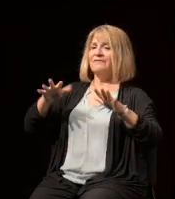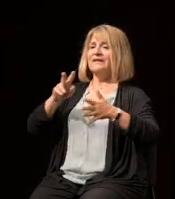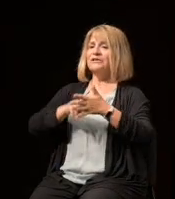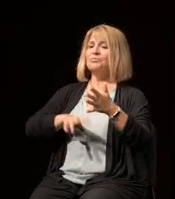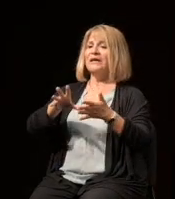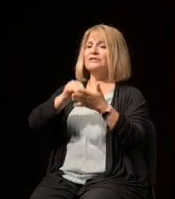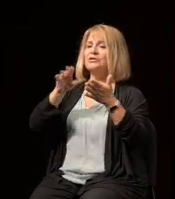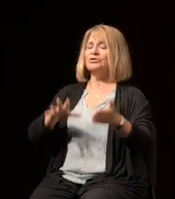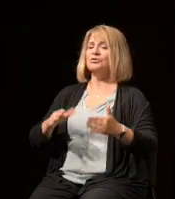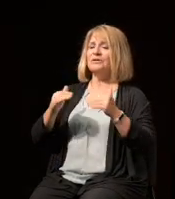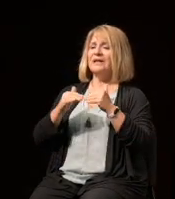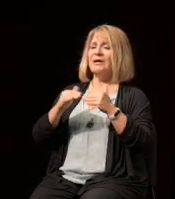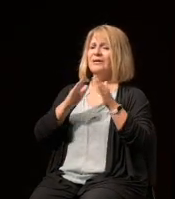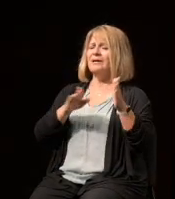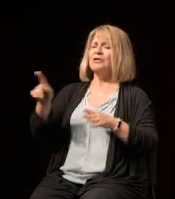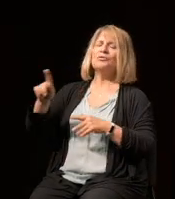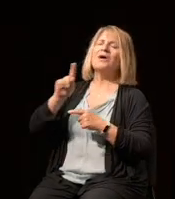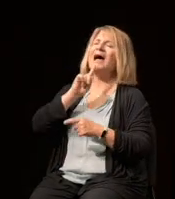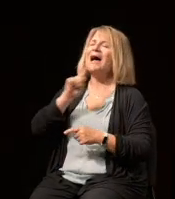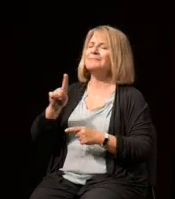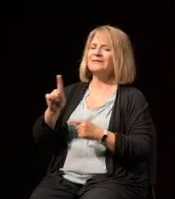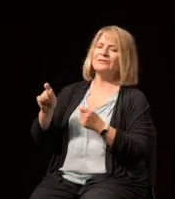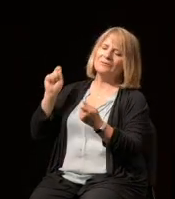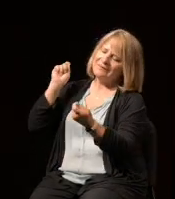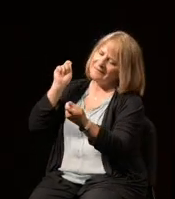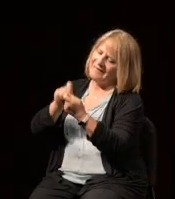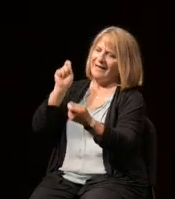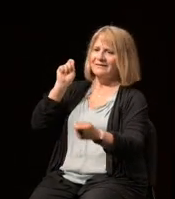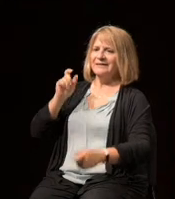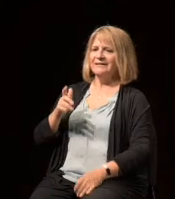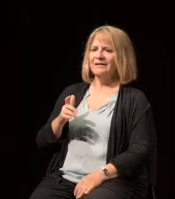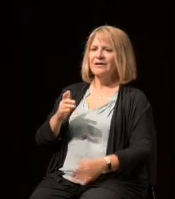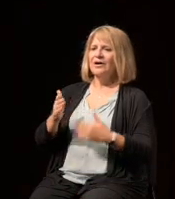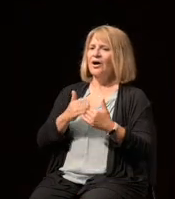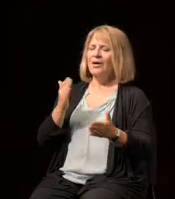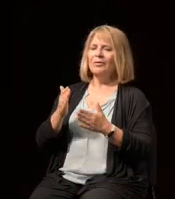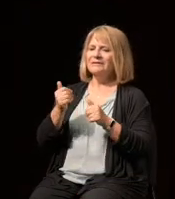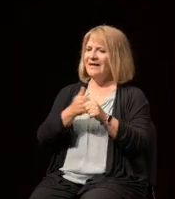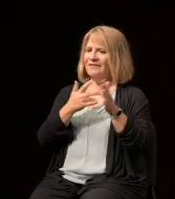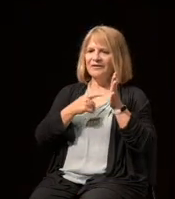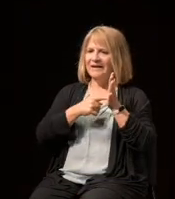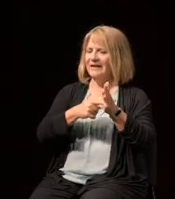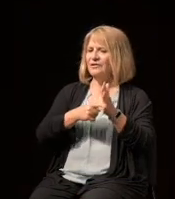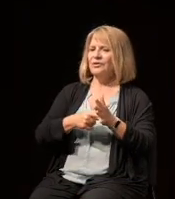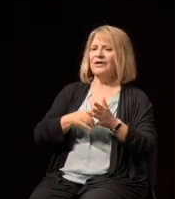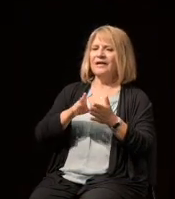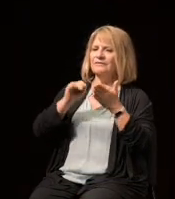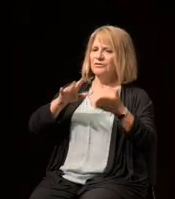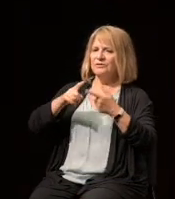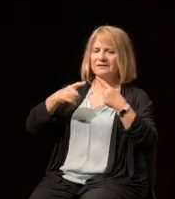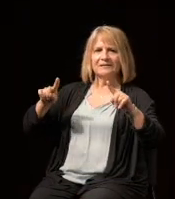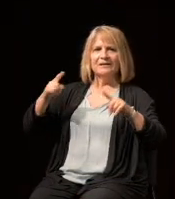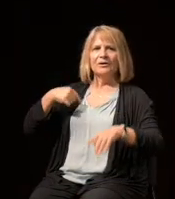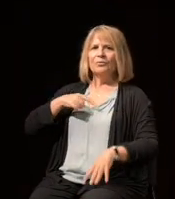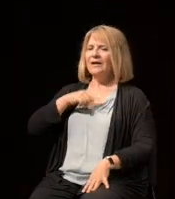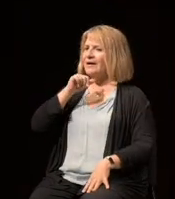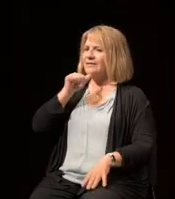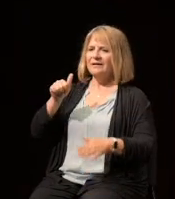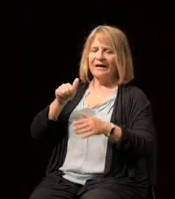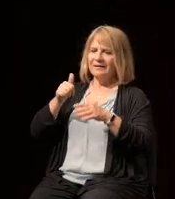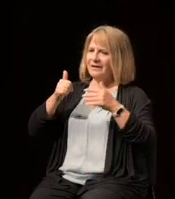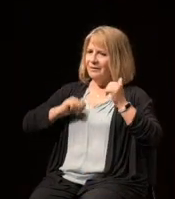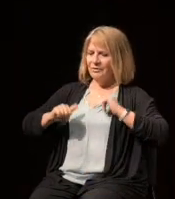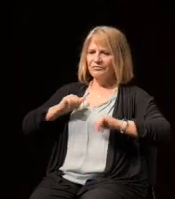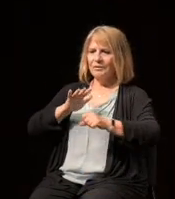You absolutely nailed it. You said on almost every indicator of student success, We as a college are underperforming for Latinx